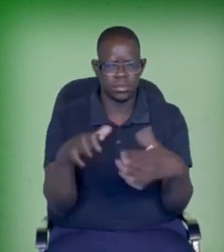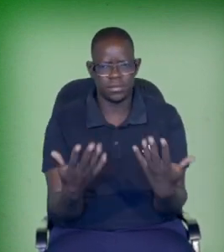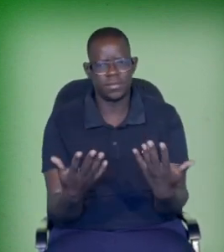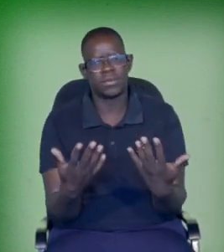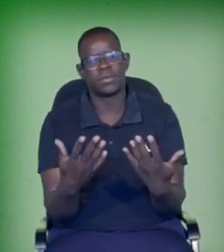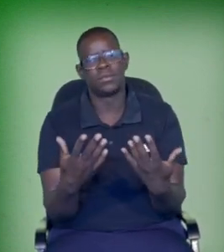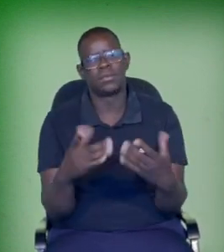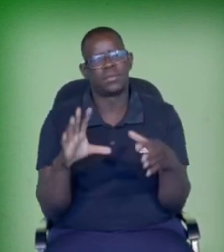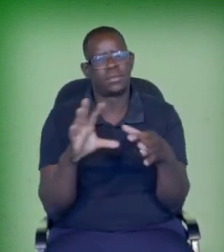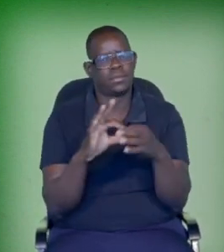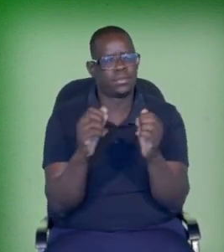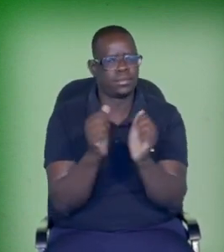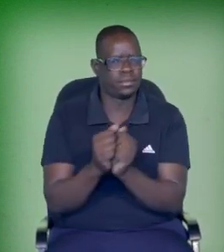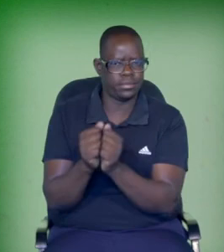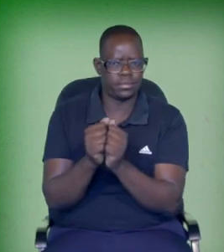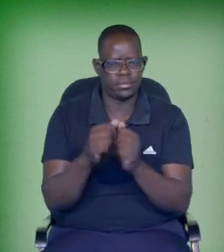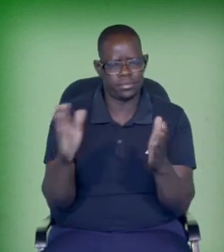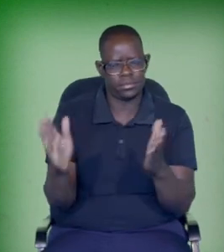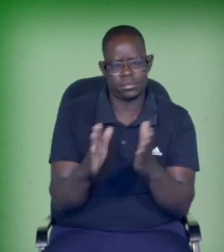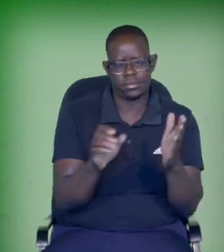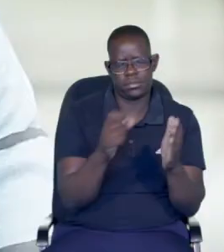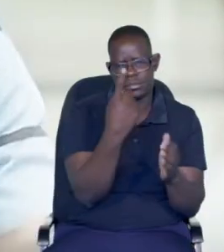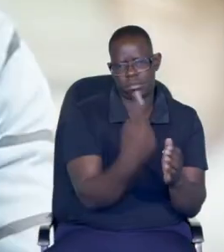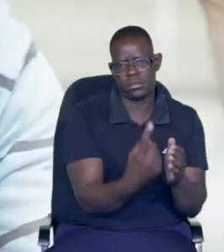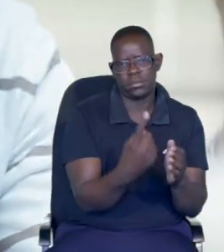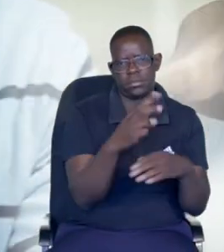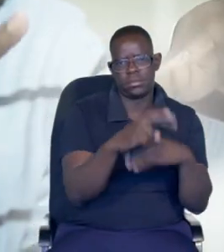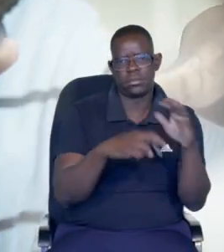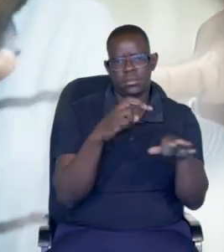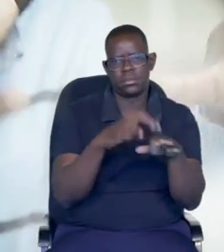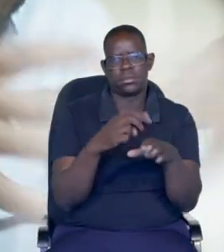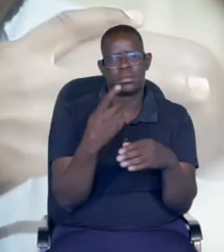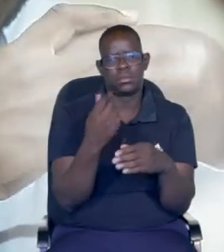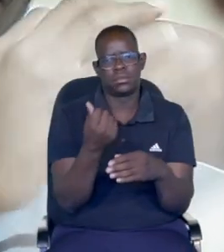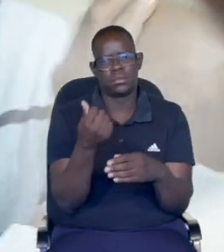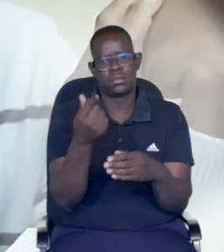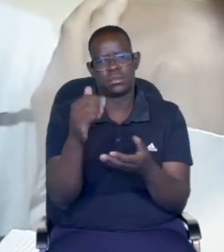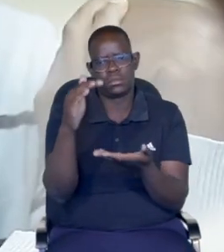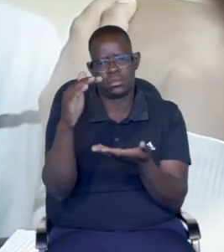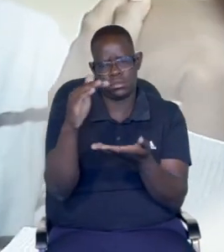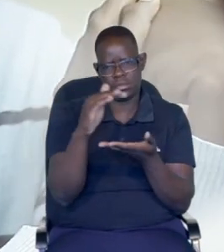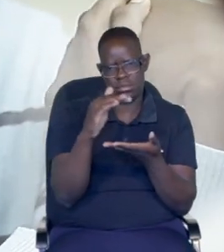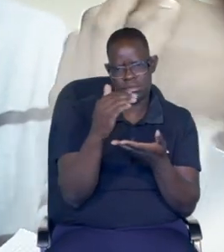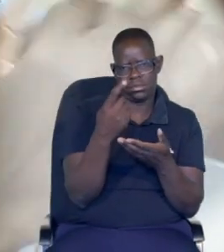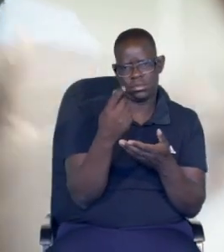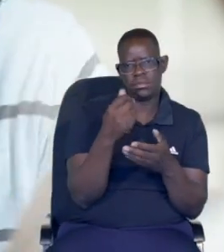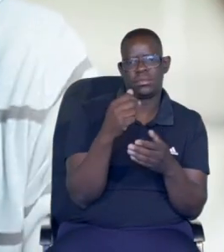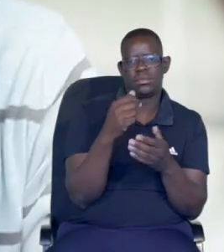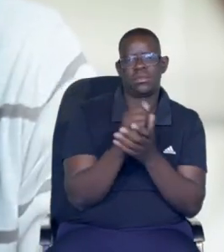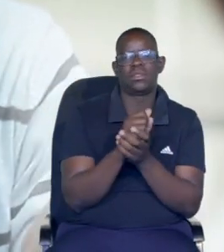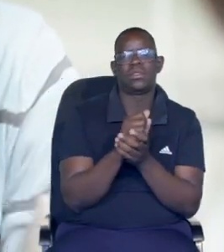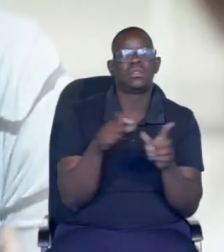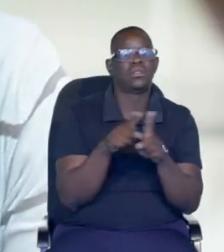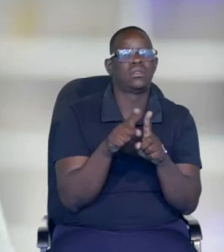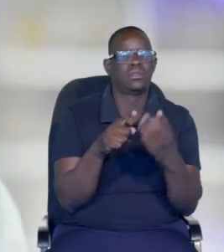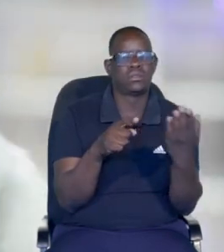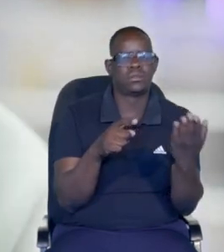so the partners are free to make their own arrangements. Would there be more money available though in partnership than in sole